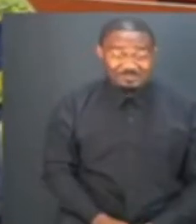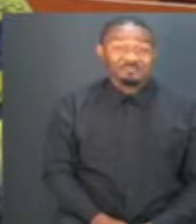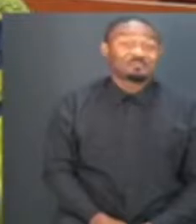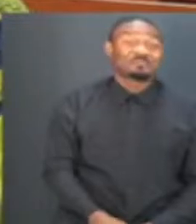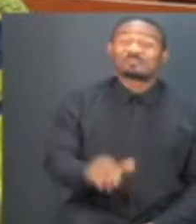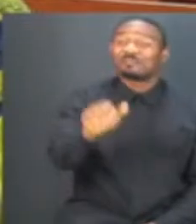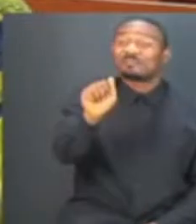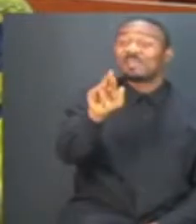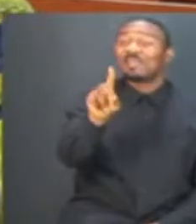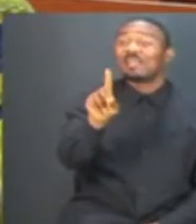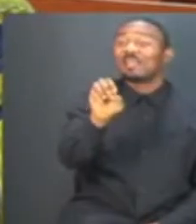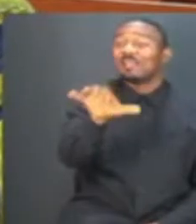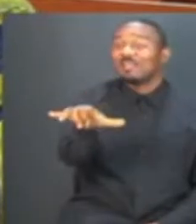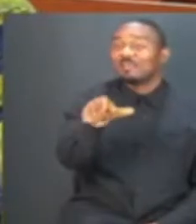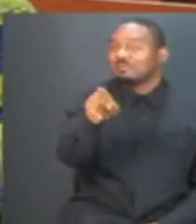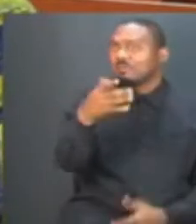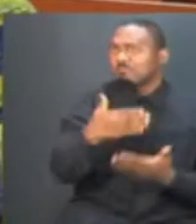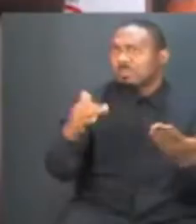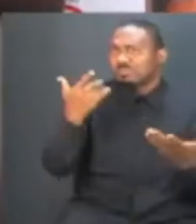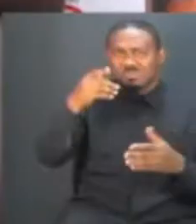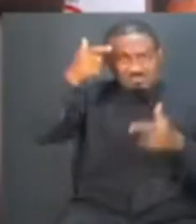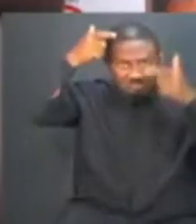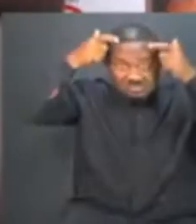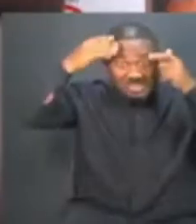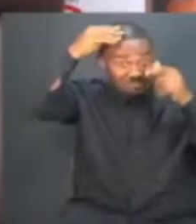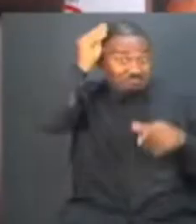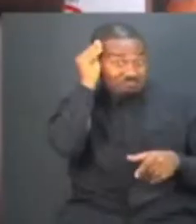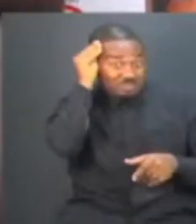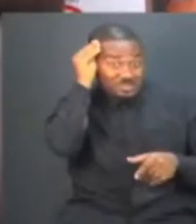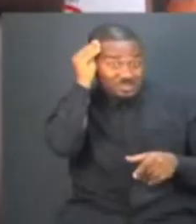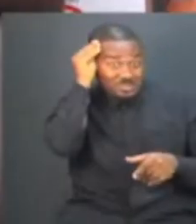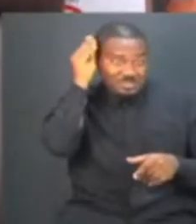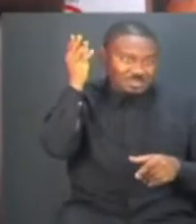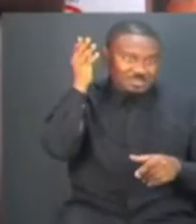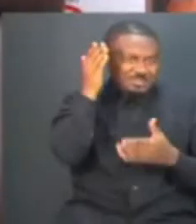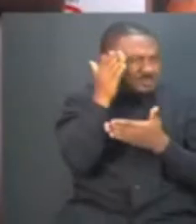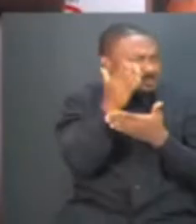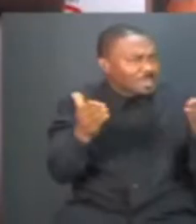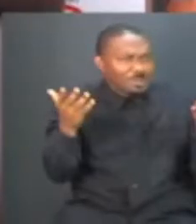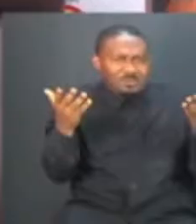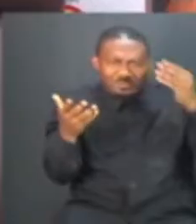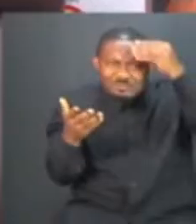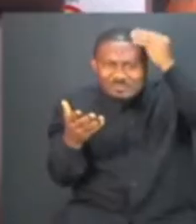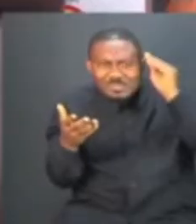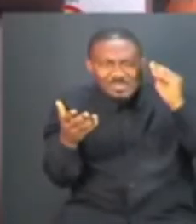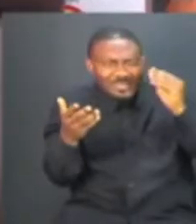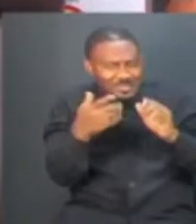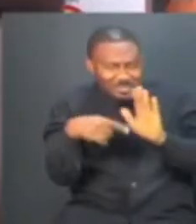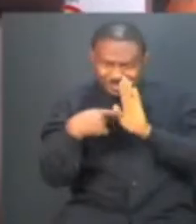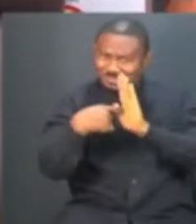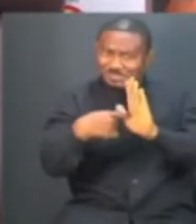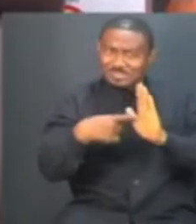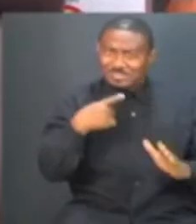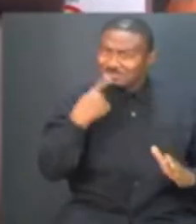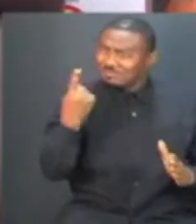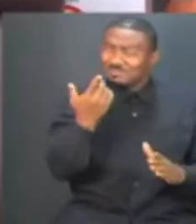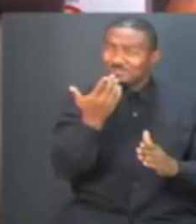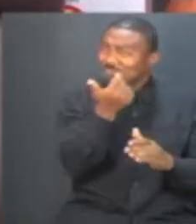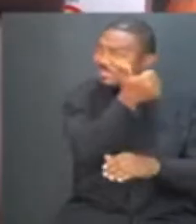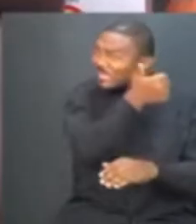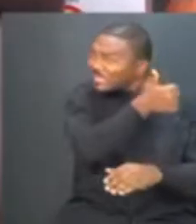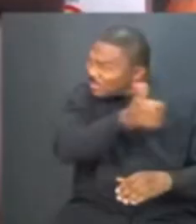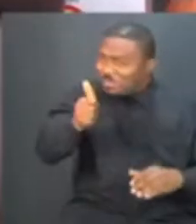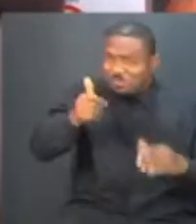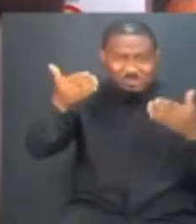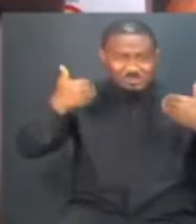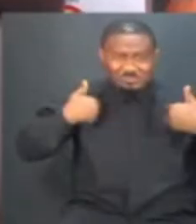Others are of spiritual nature that when you put it, and I could see that some of them are trying to tell us that there is nobody